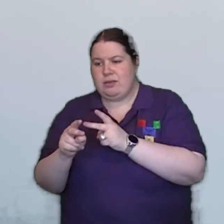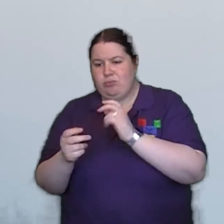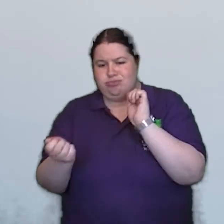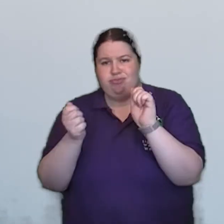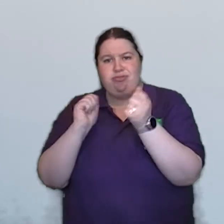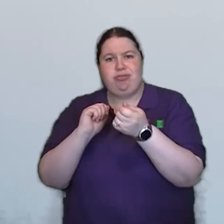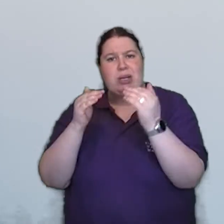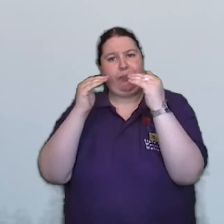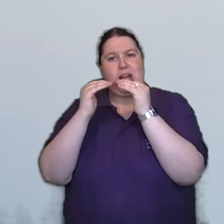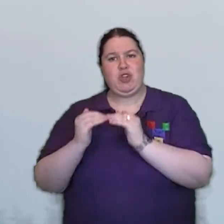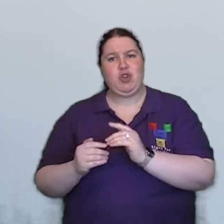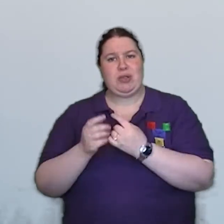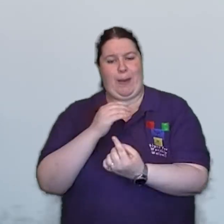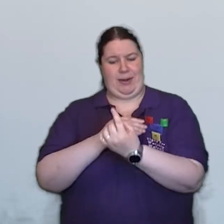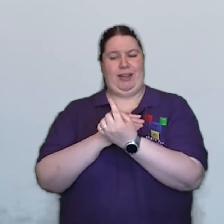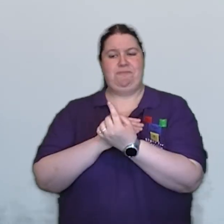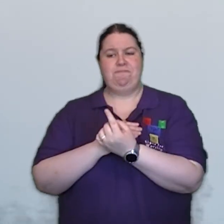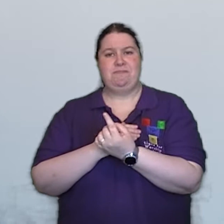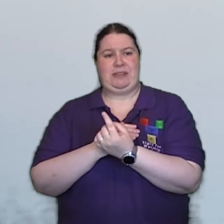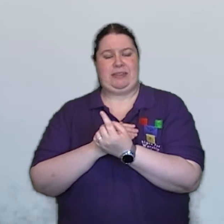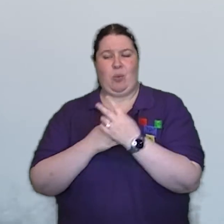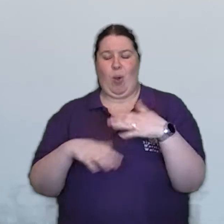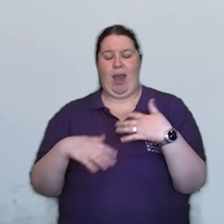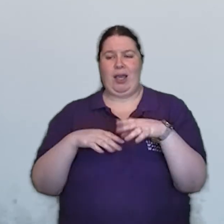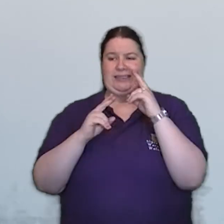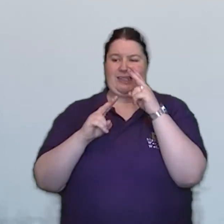changes we've seen over the past year or so.